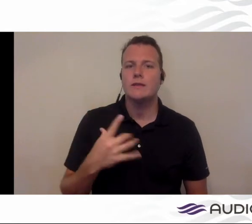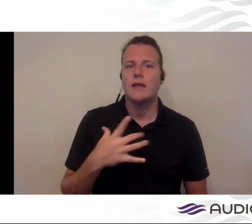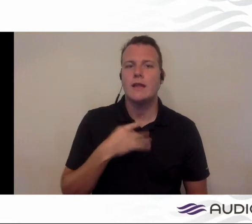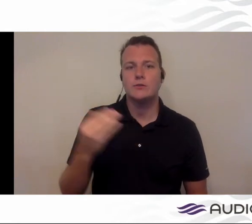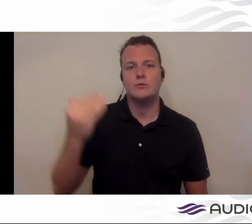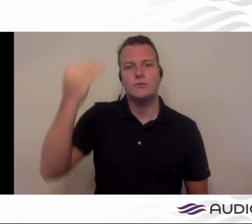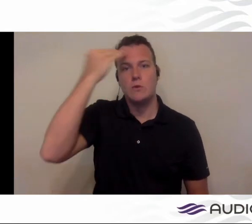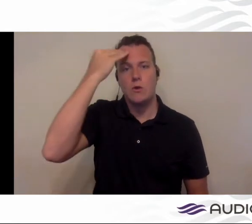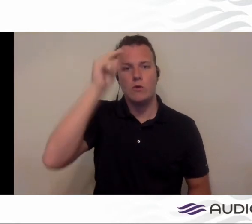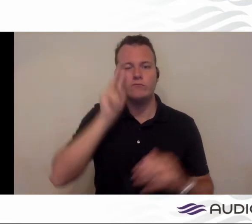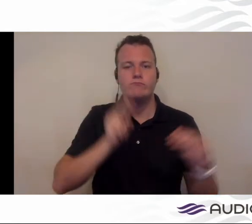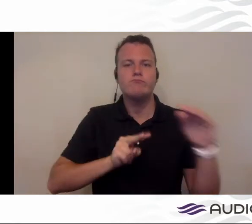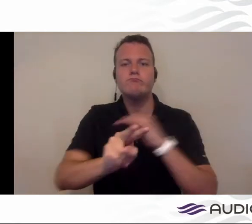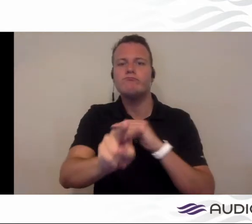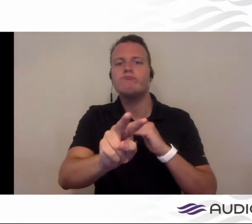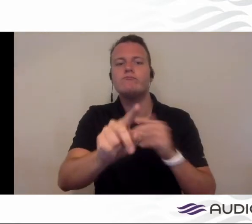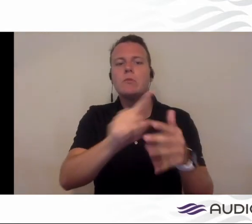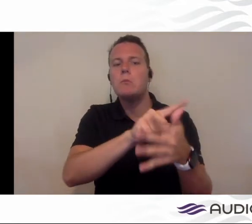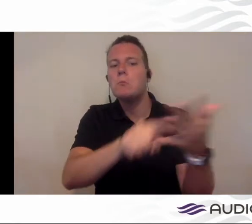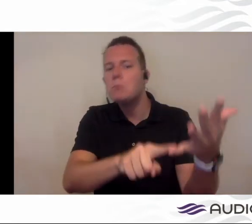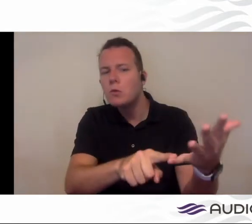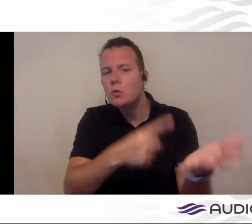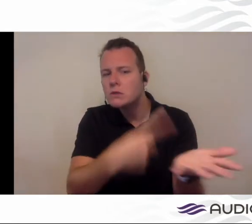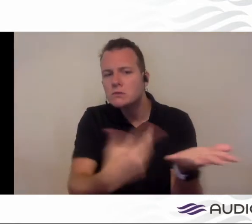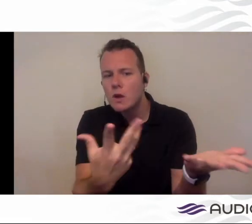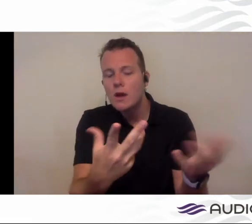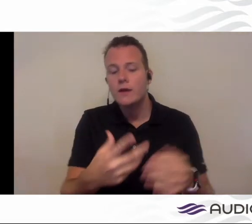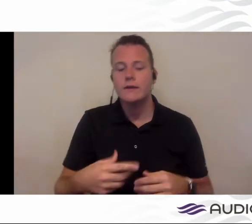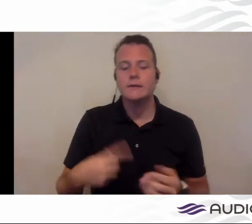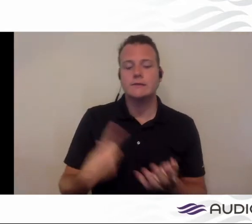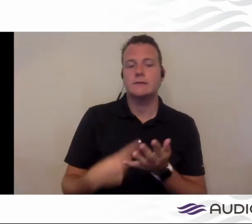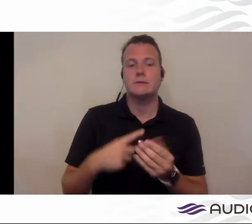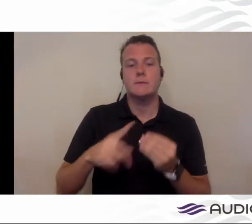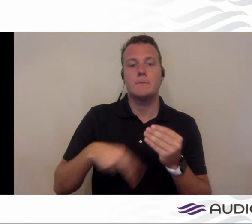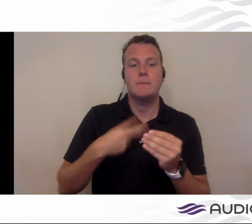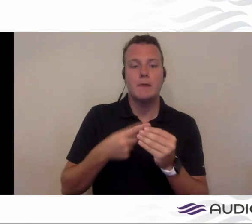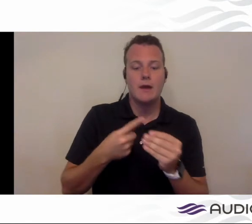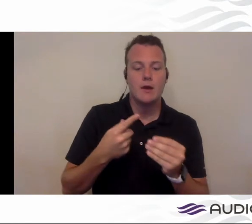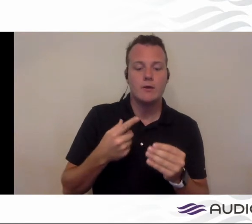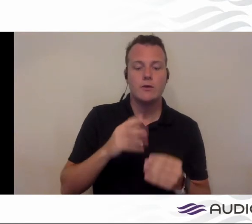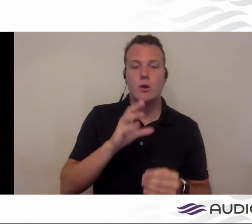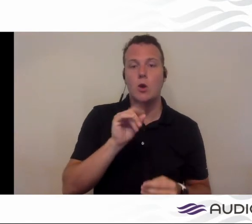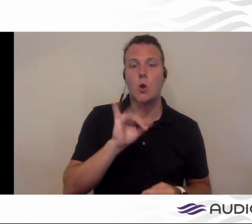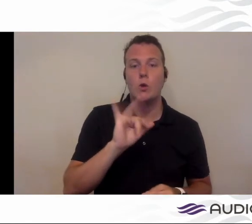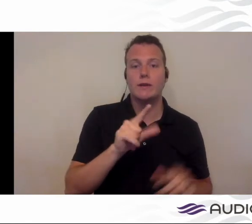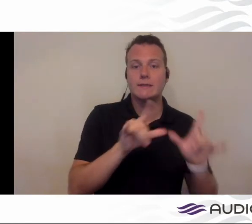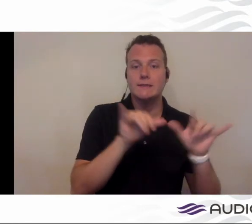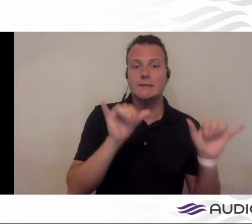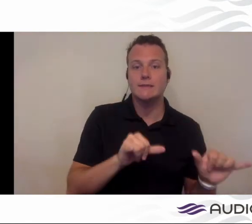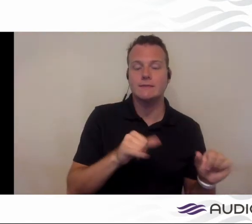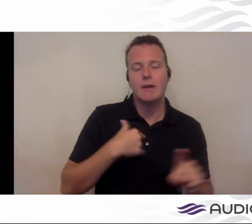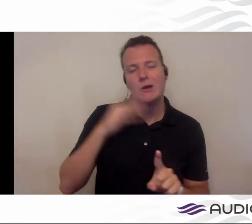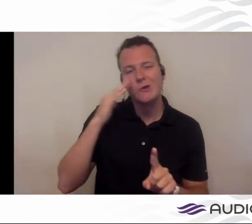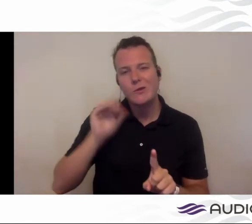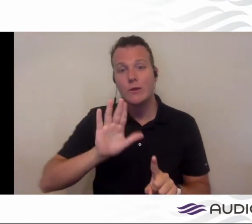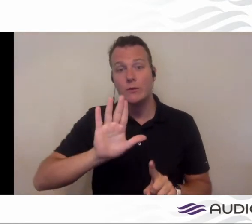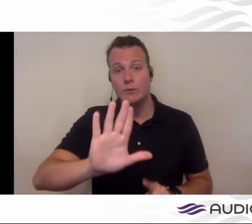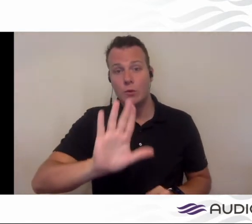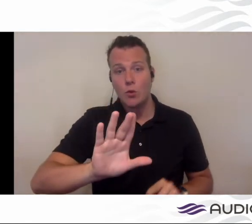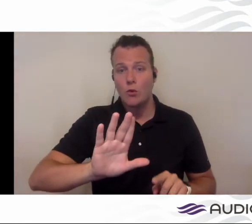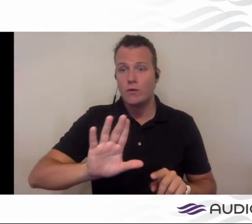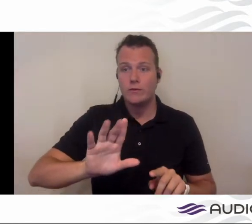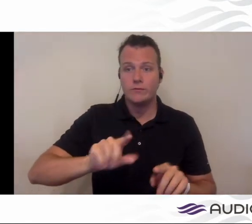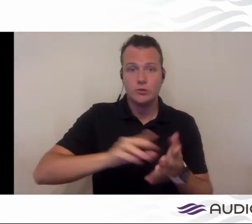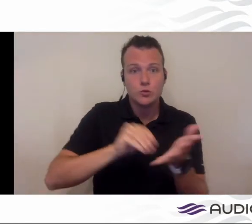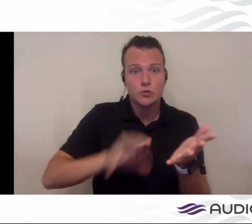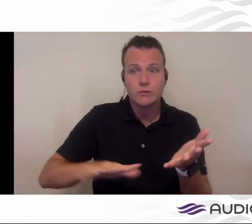for when I'm sitting where you are. So we'll talk about the 3 different coding systems, and I know you all have varying